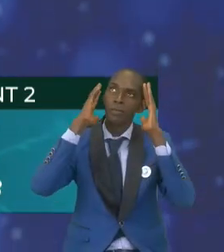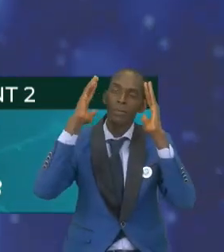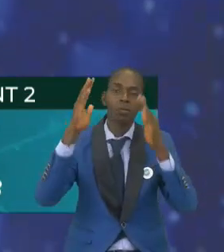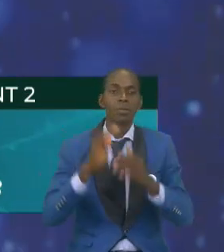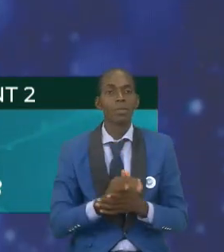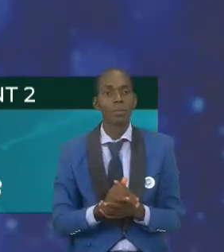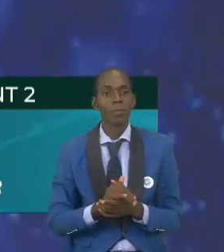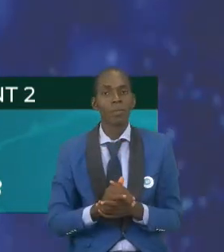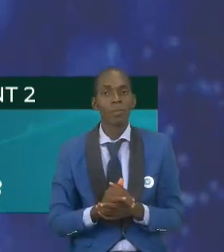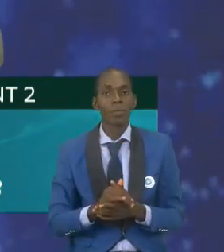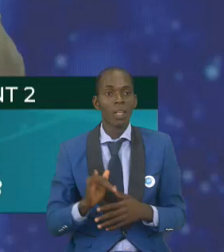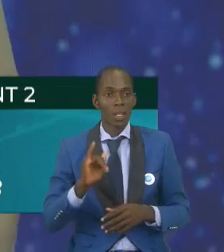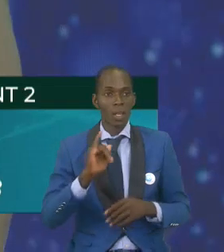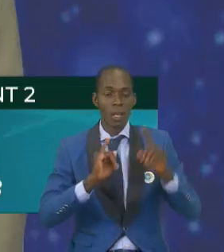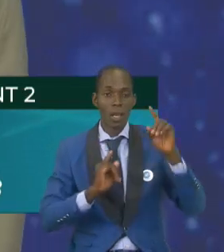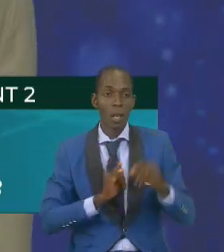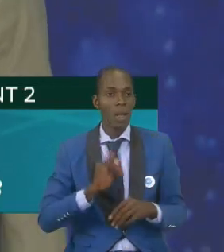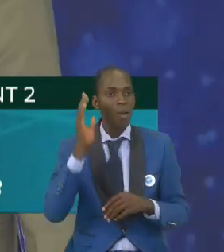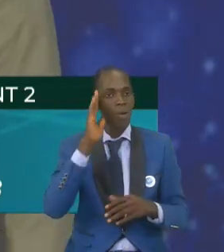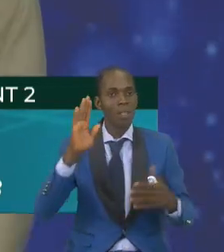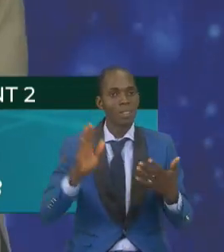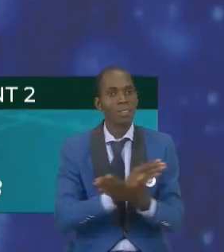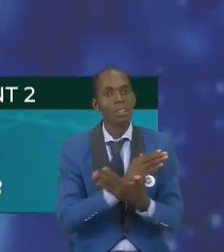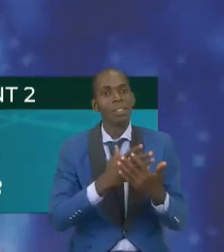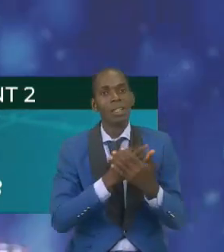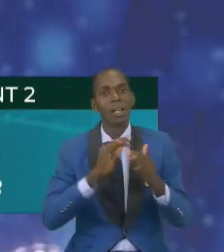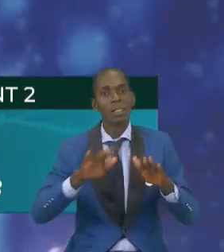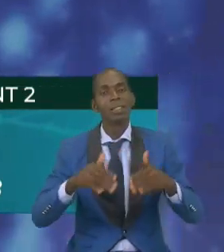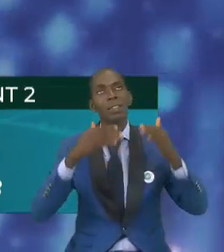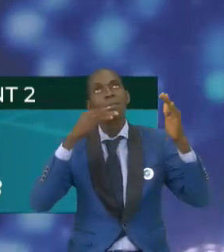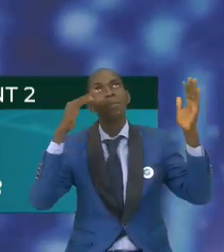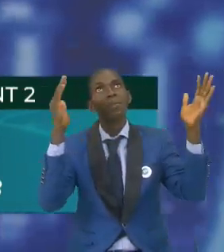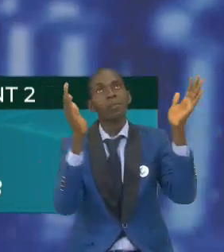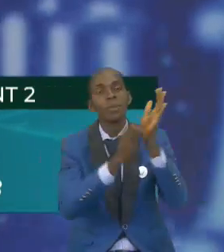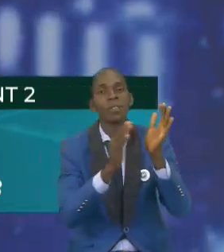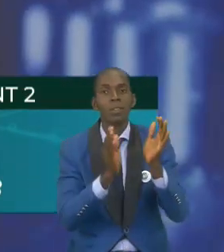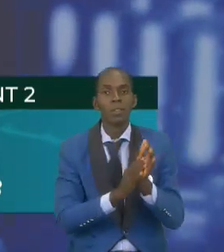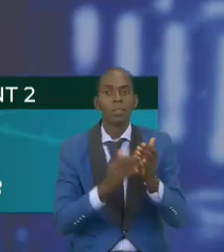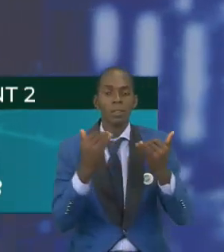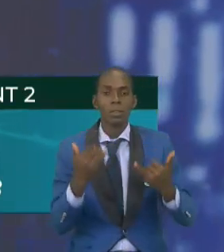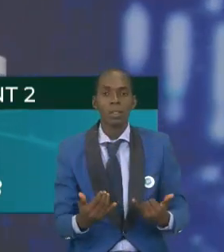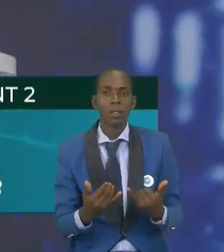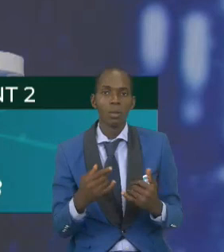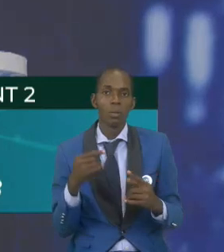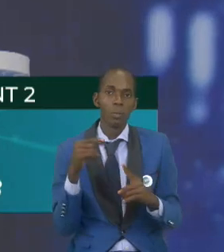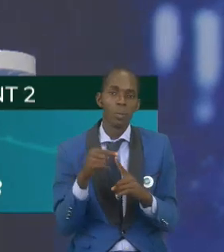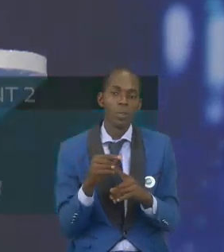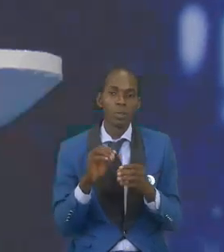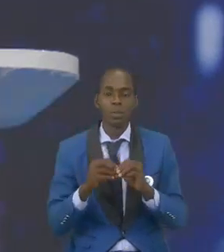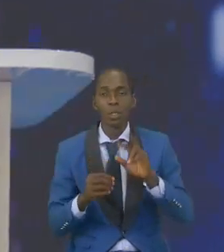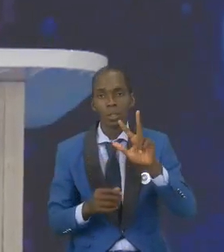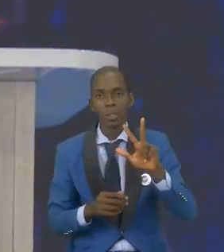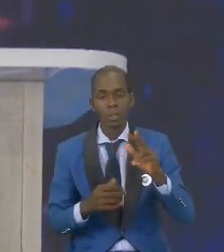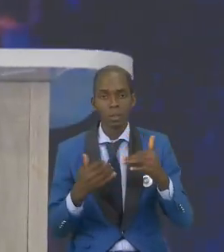fixed. I will sing and give up praise. We're coming to